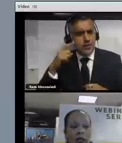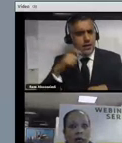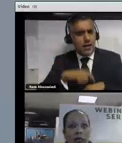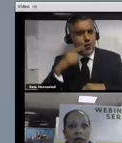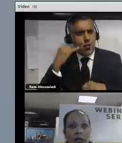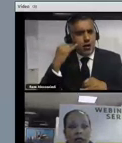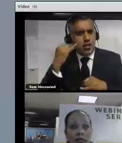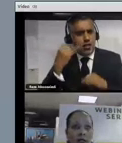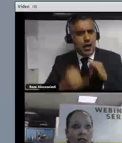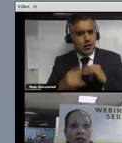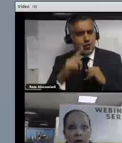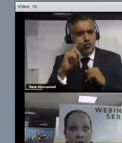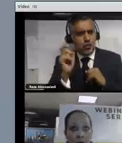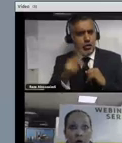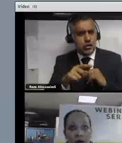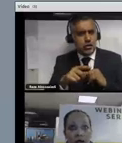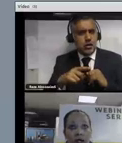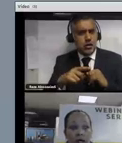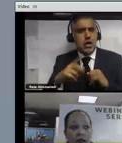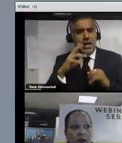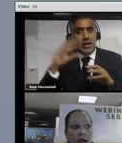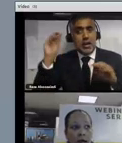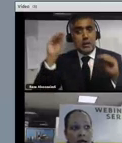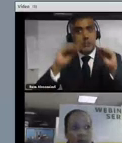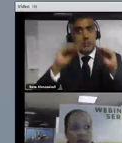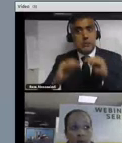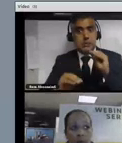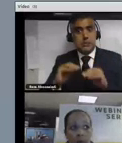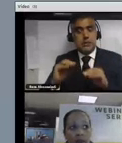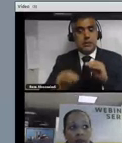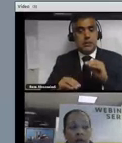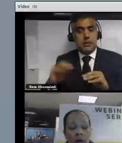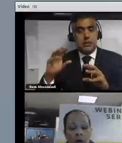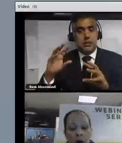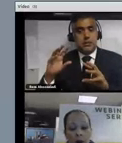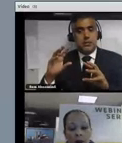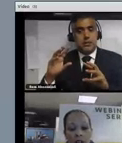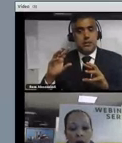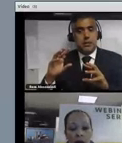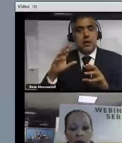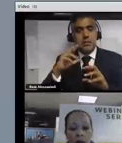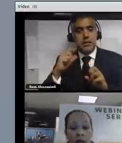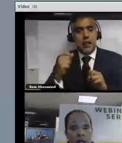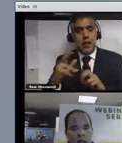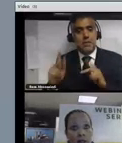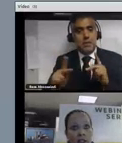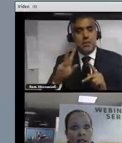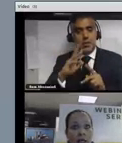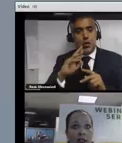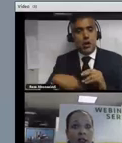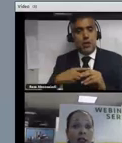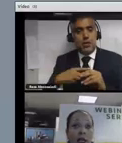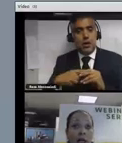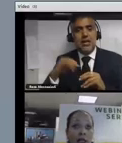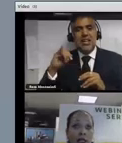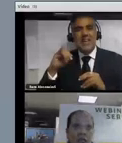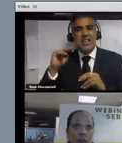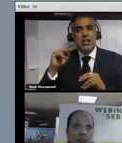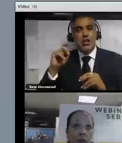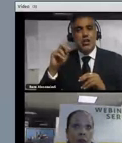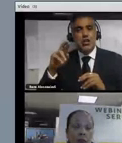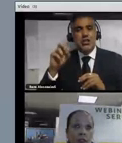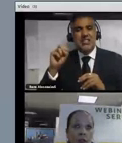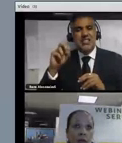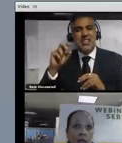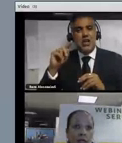and again, I've kind of pulled it together as a number of people have been talking about intersectionality. And so